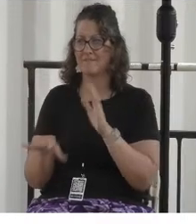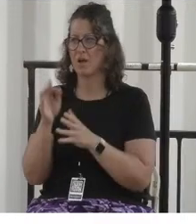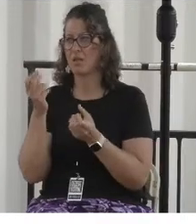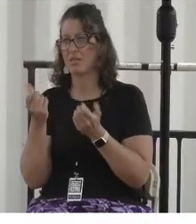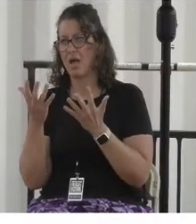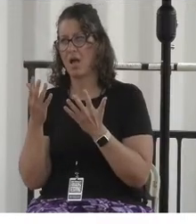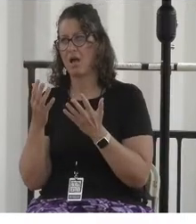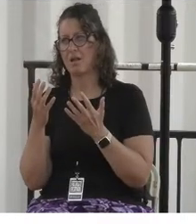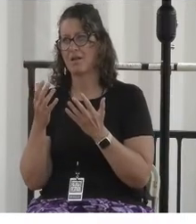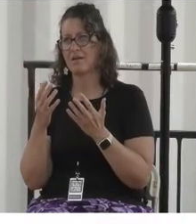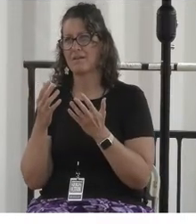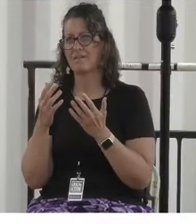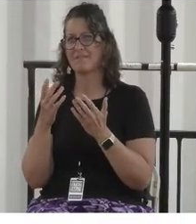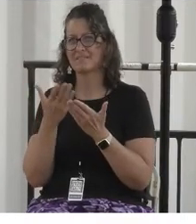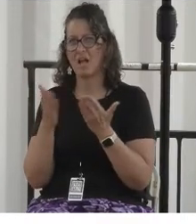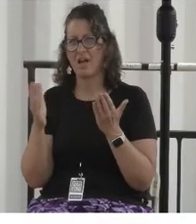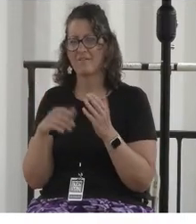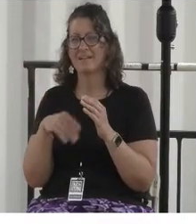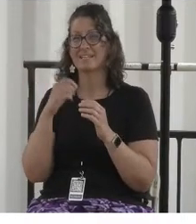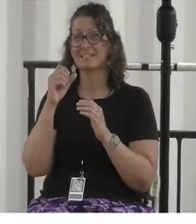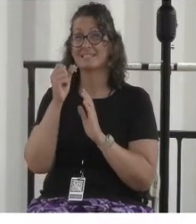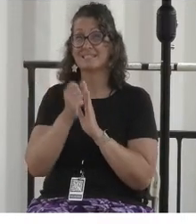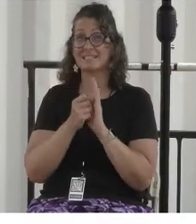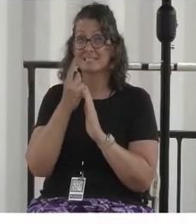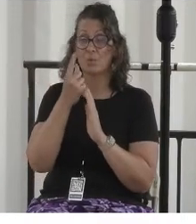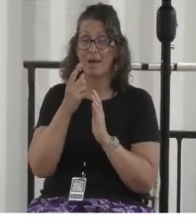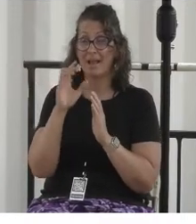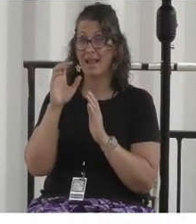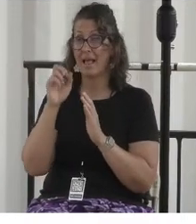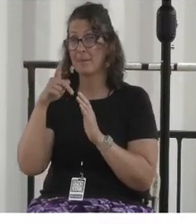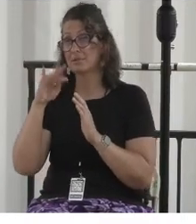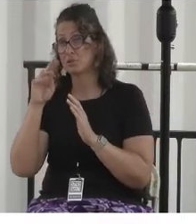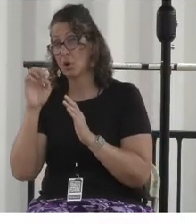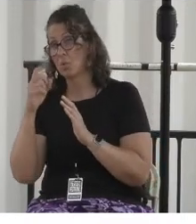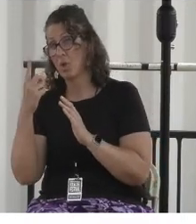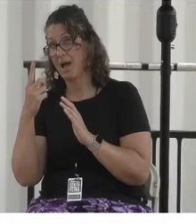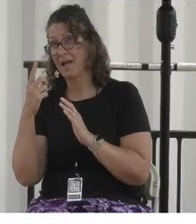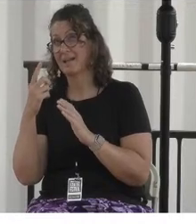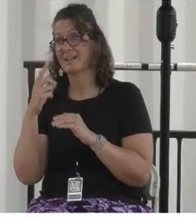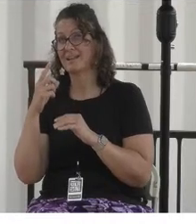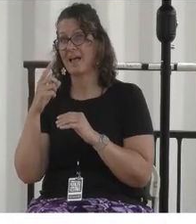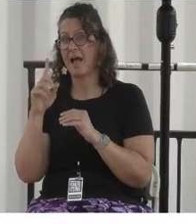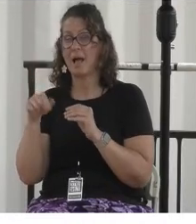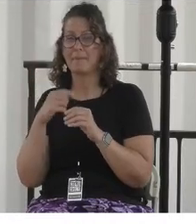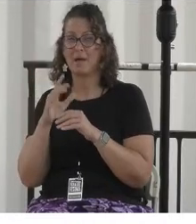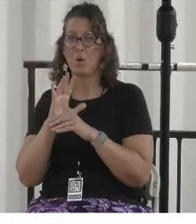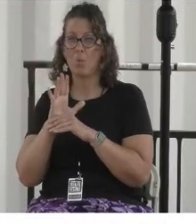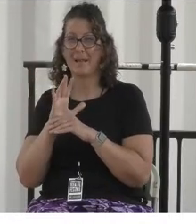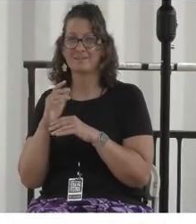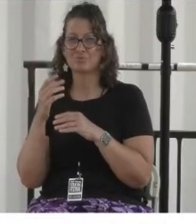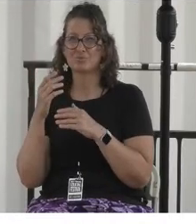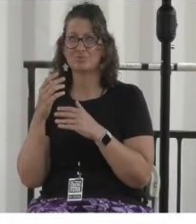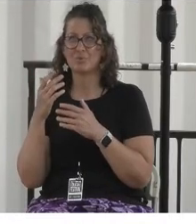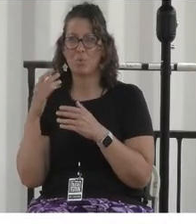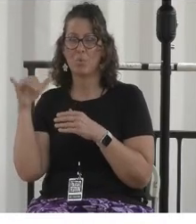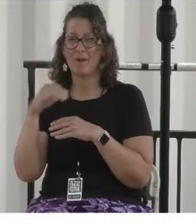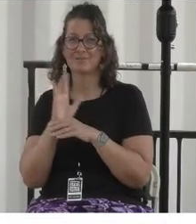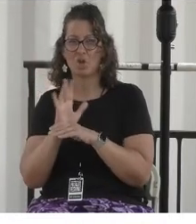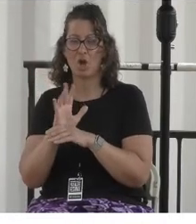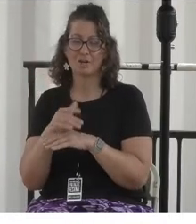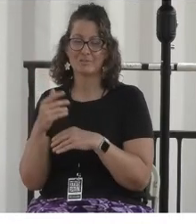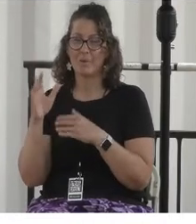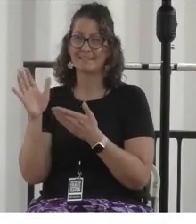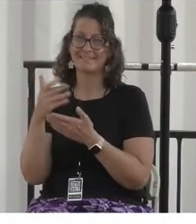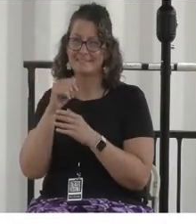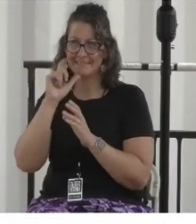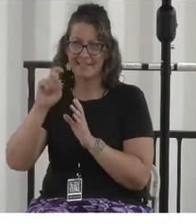found season one, episode one of The Octonauts, which is about a whale shark. But it found a lot of data. So your average human researcher, the data they